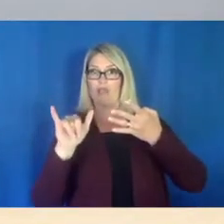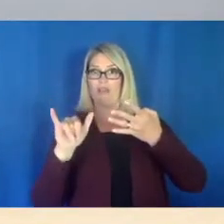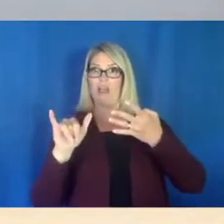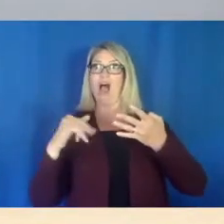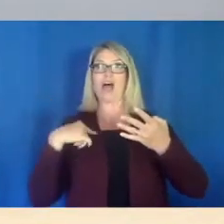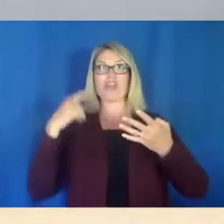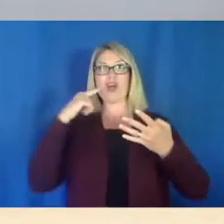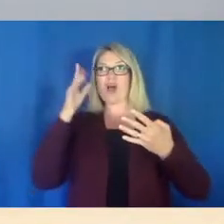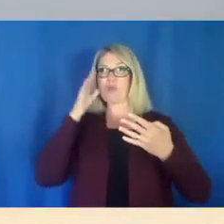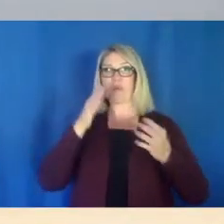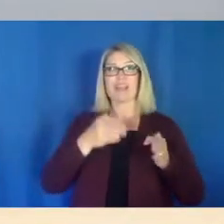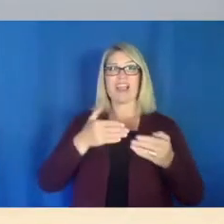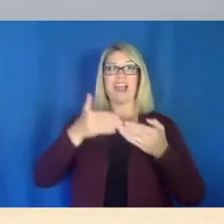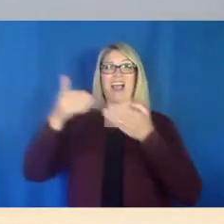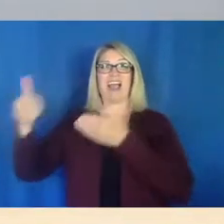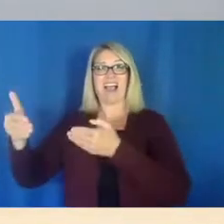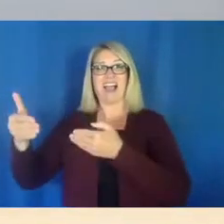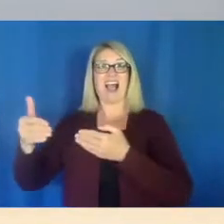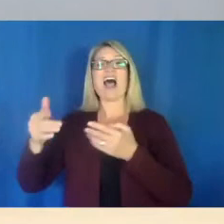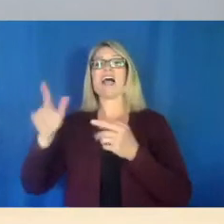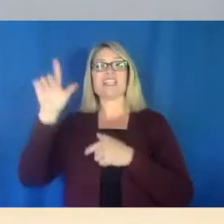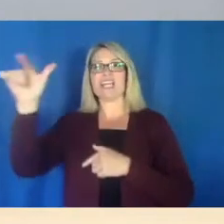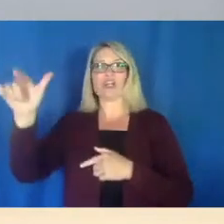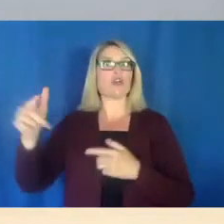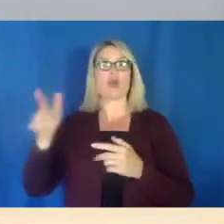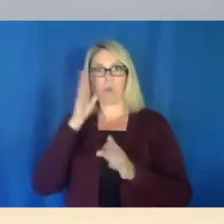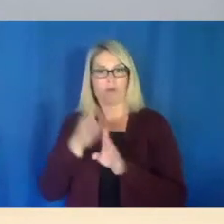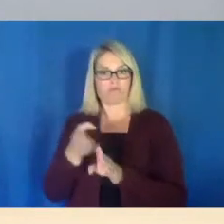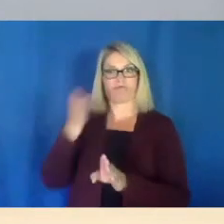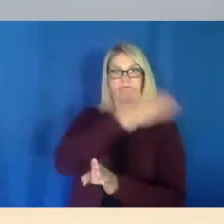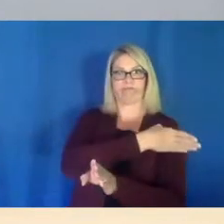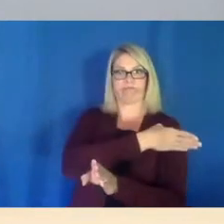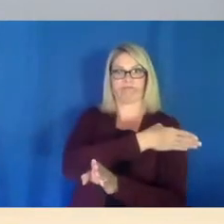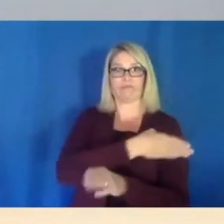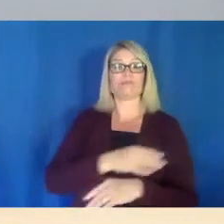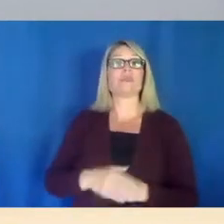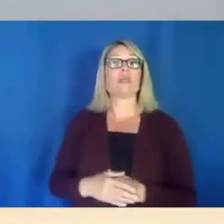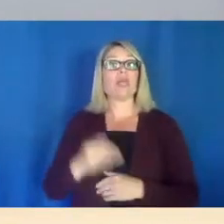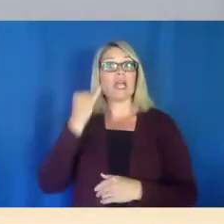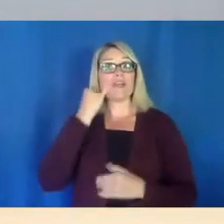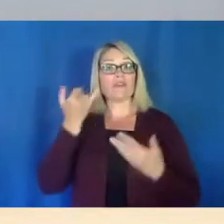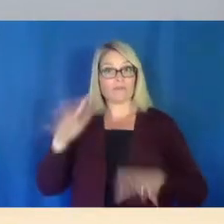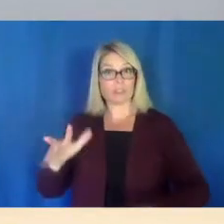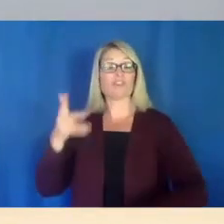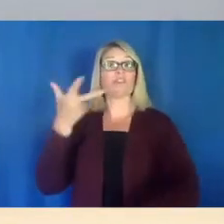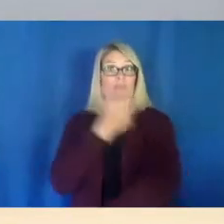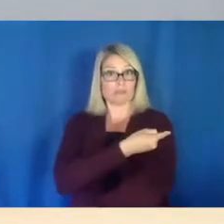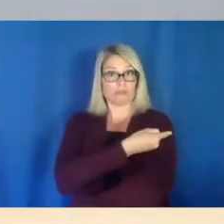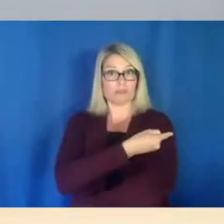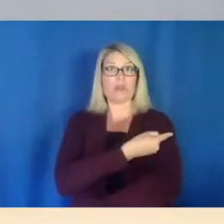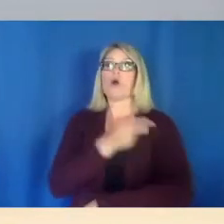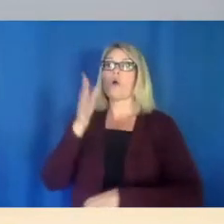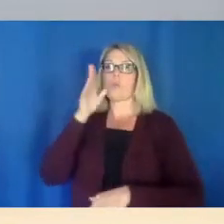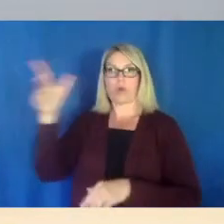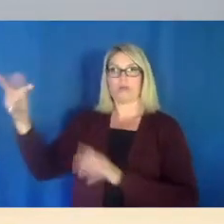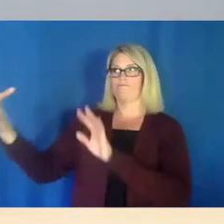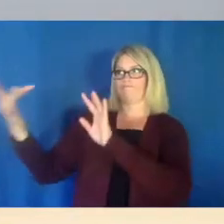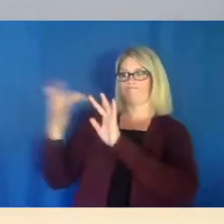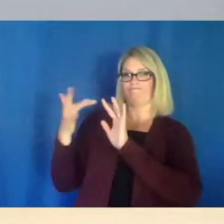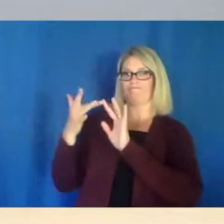predicted. Anyone who received their first dose of vaccine in PEI will be contacted to book their second dose